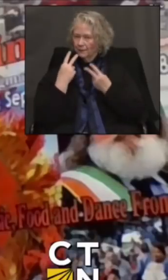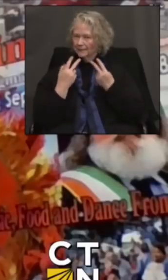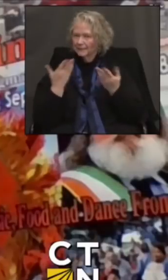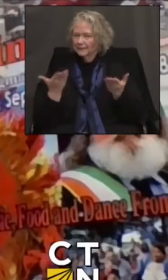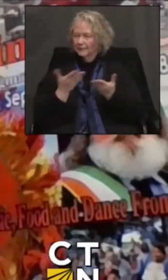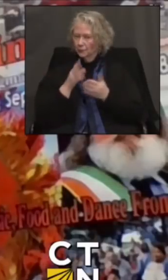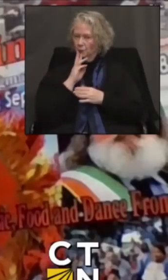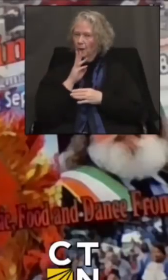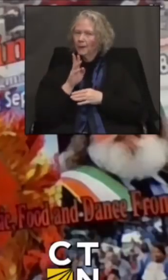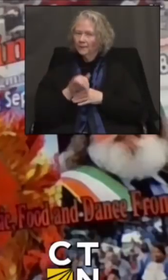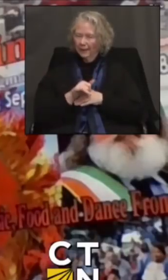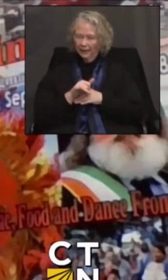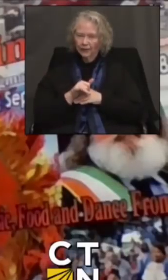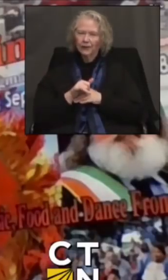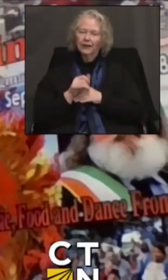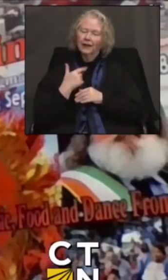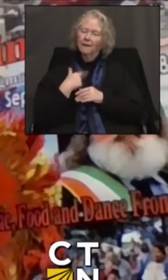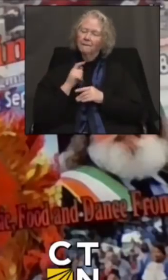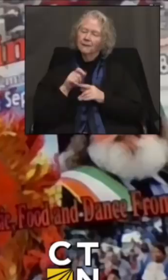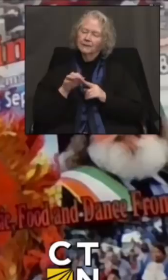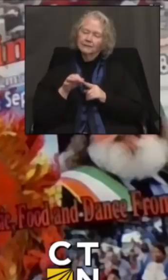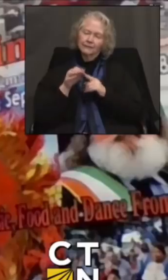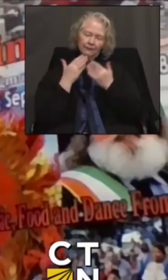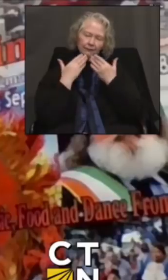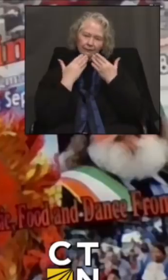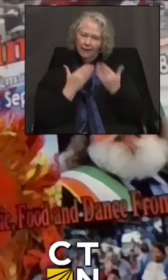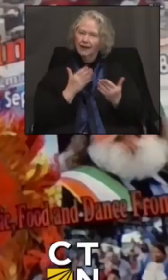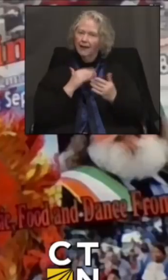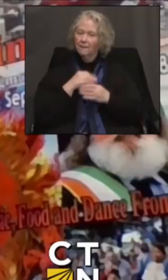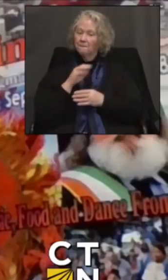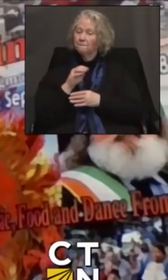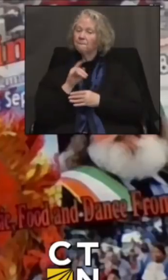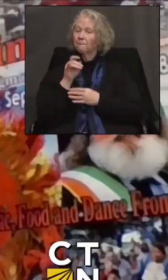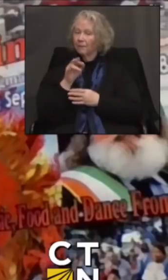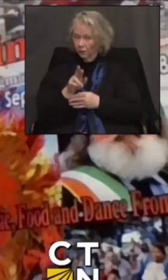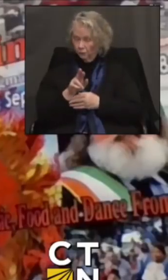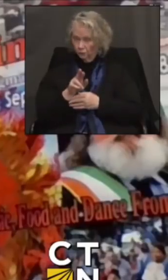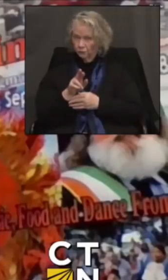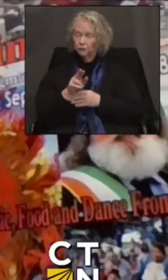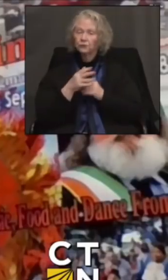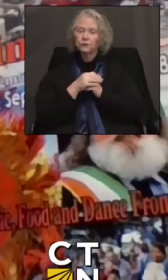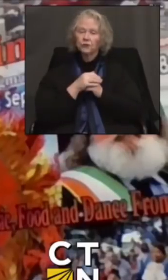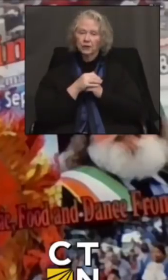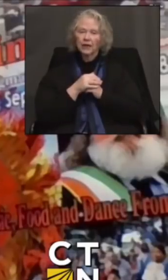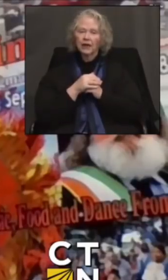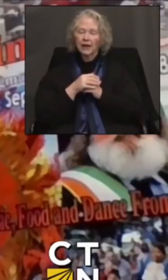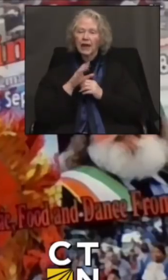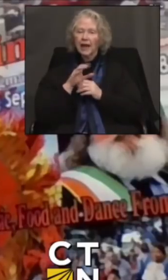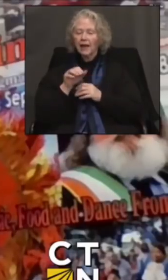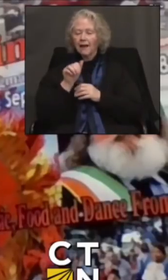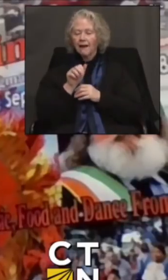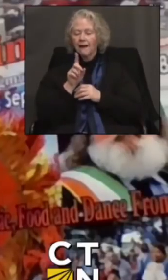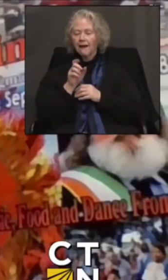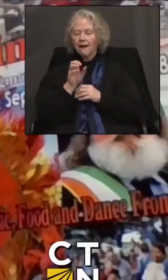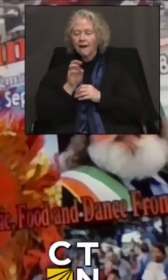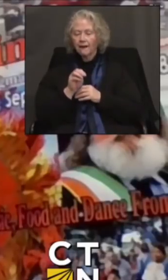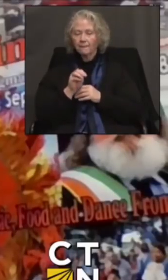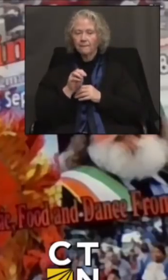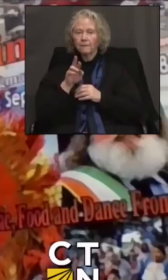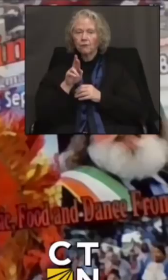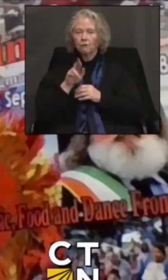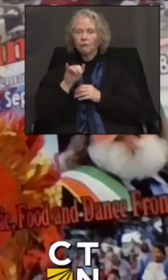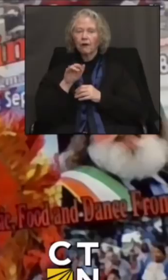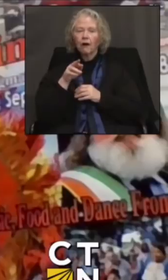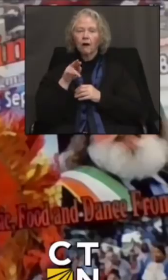Waterbury, and I would be remiss if I didn't thank Mayor O'Leary and one of the main organizers, Mr. Adam Wrinkle, who